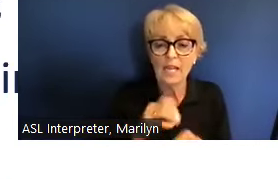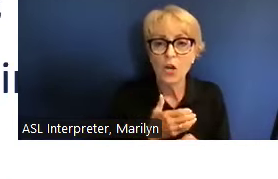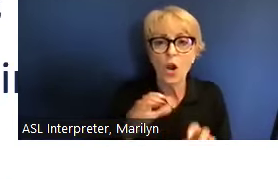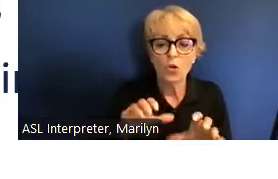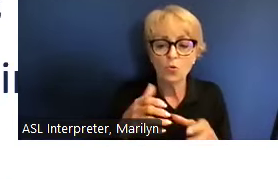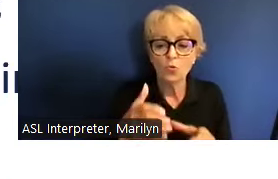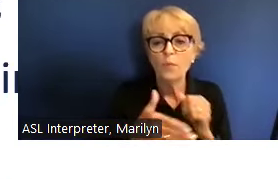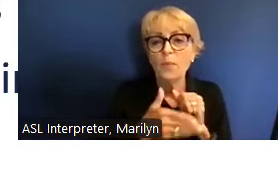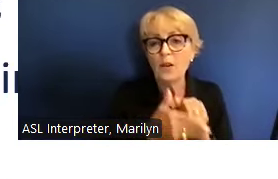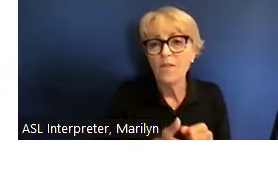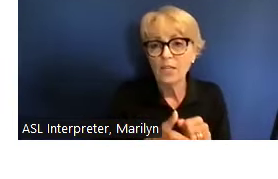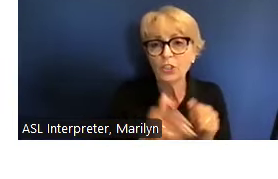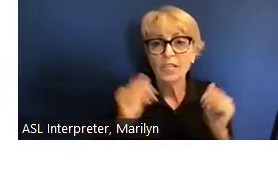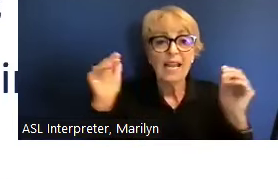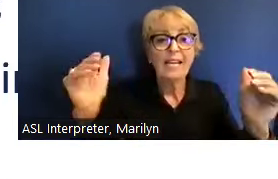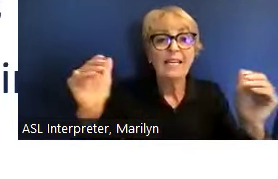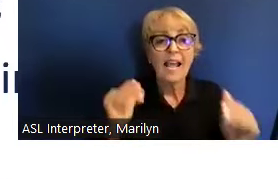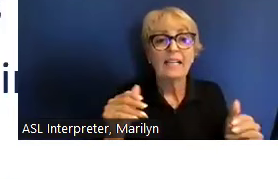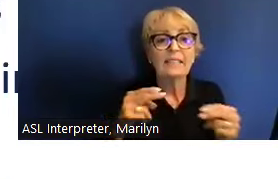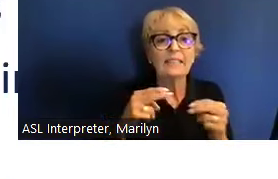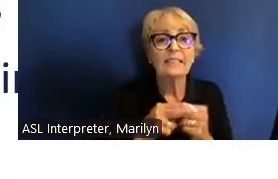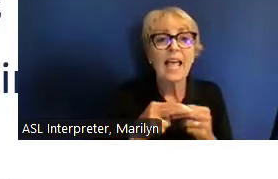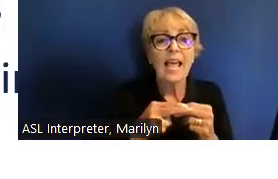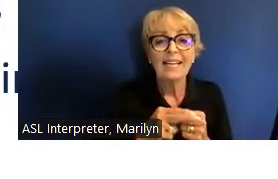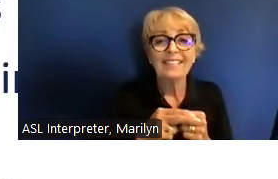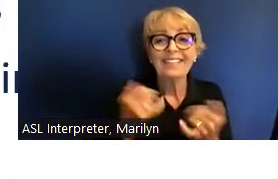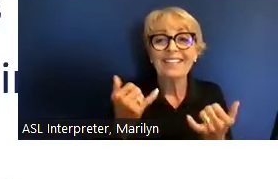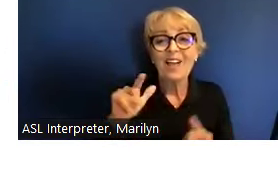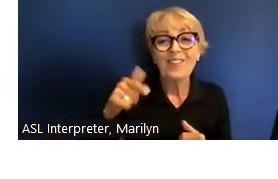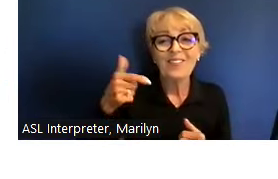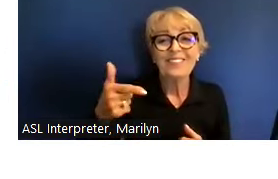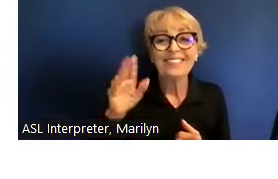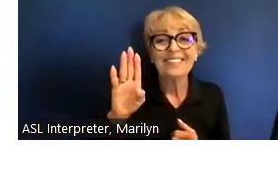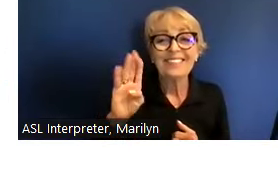slide. And here's Becca.